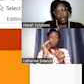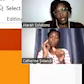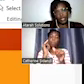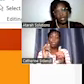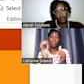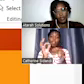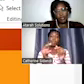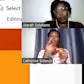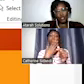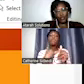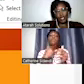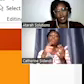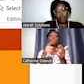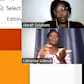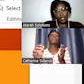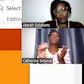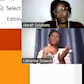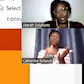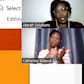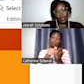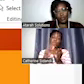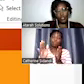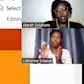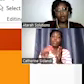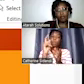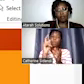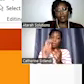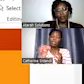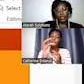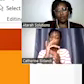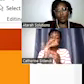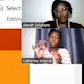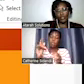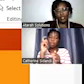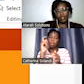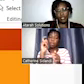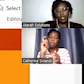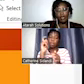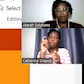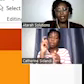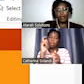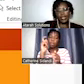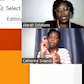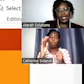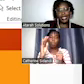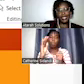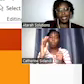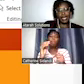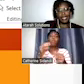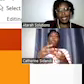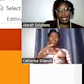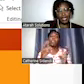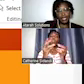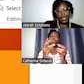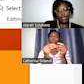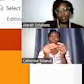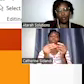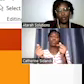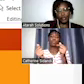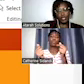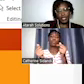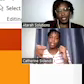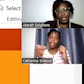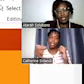that of Frank. Please make sure you get the spelling correctly, especially Pathway Solution Services. Pathways has an S and